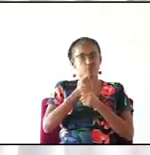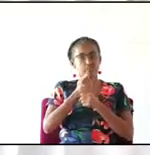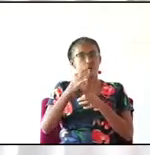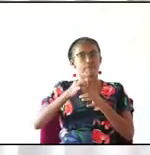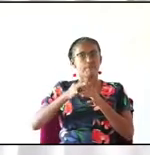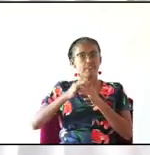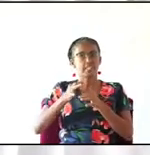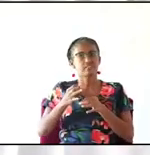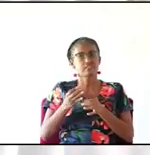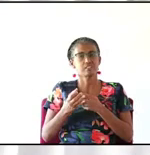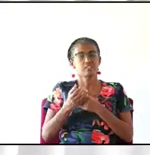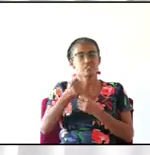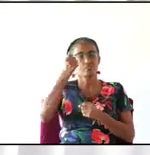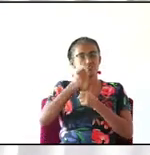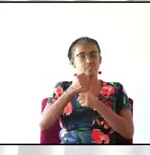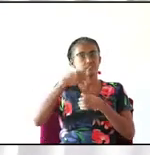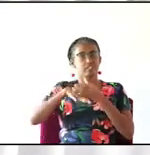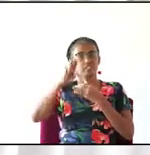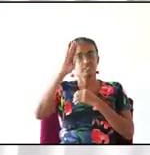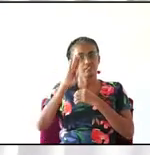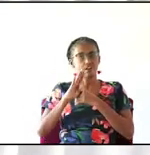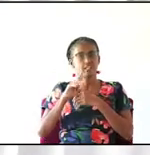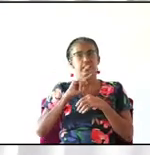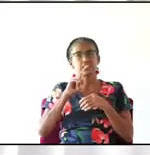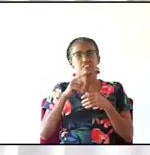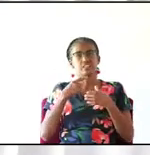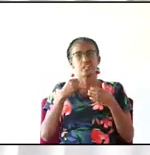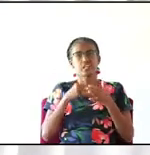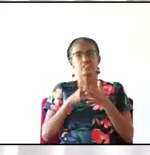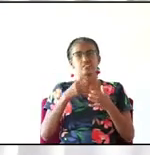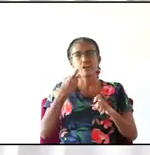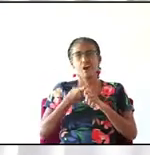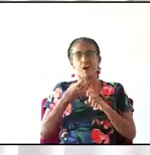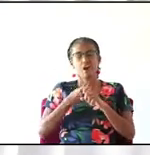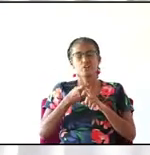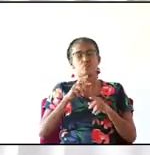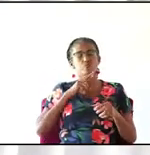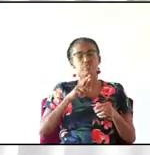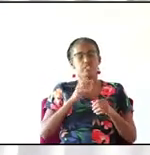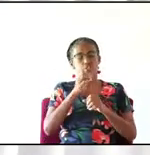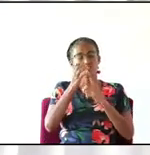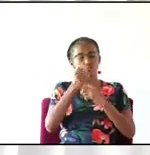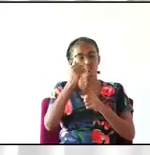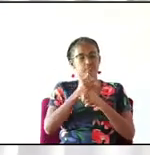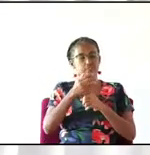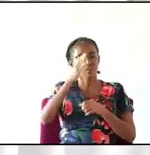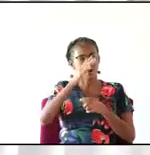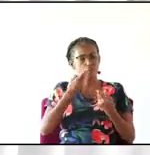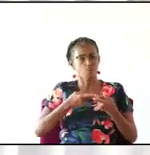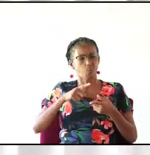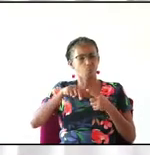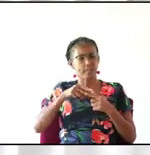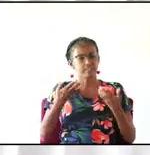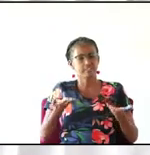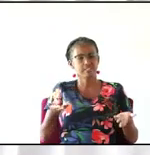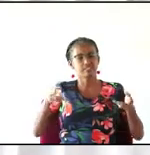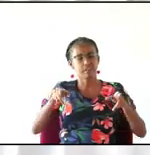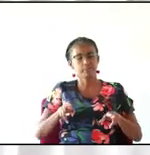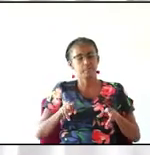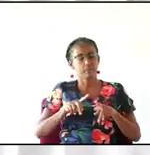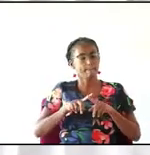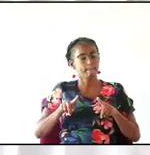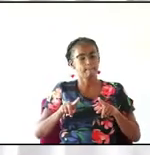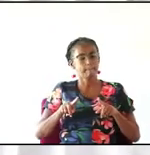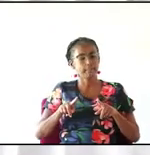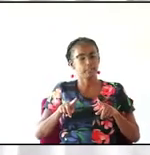us to trust God in our heads, and we trust God when we read the Bible and we say yes, we trust God, and we read scripture and we said yes.